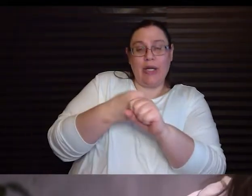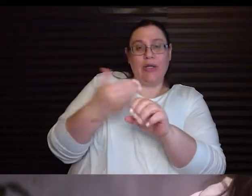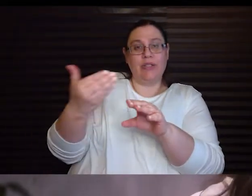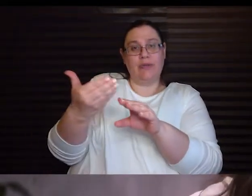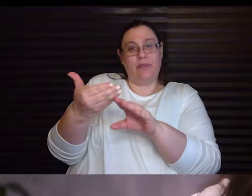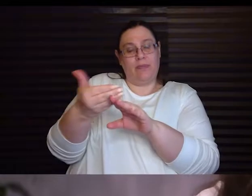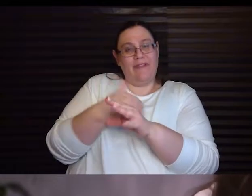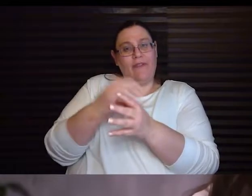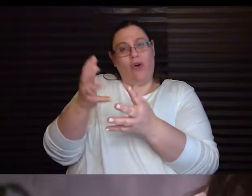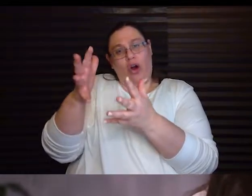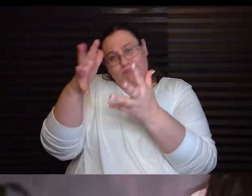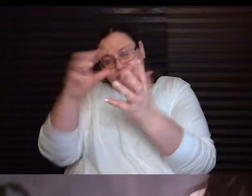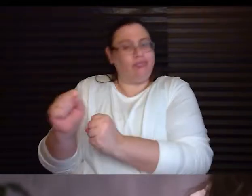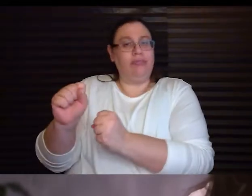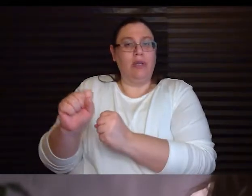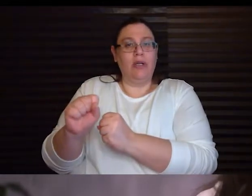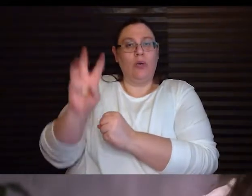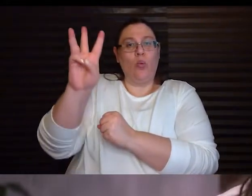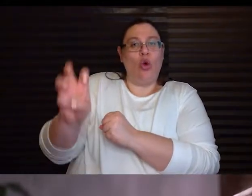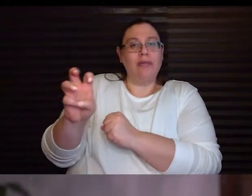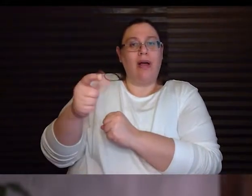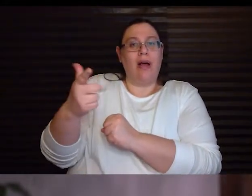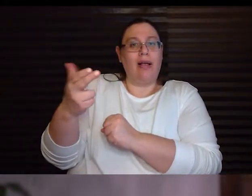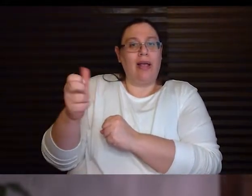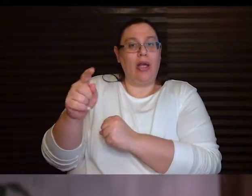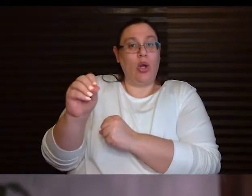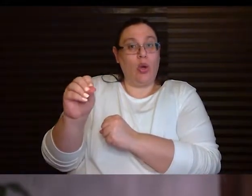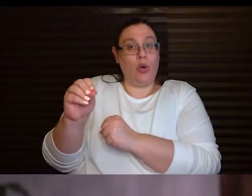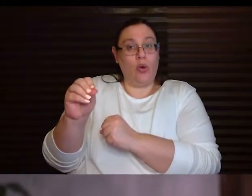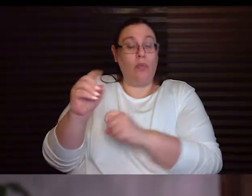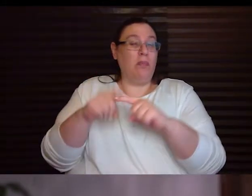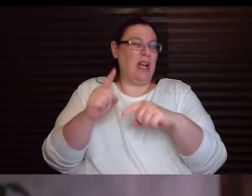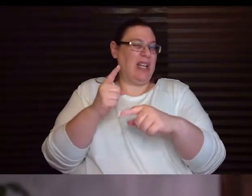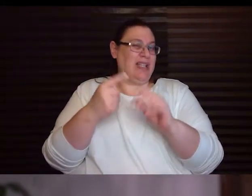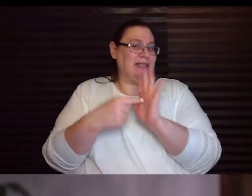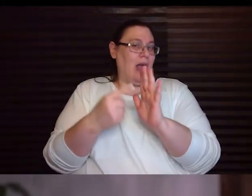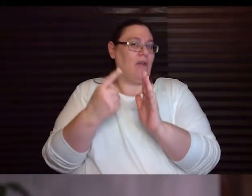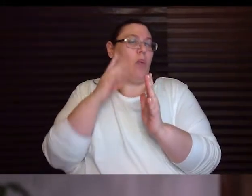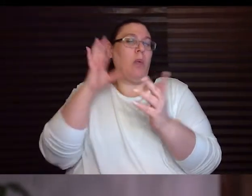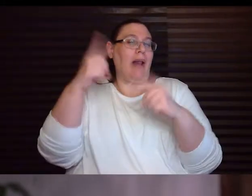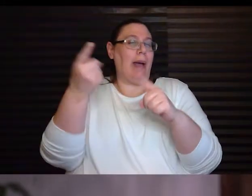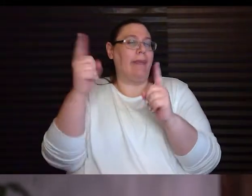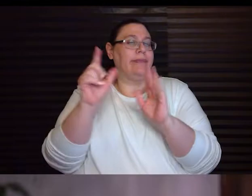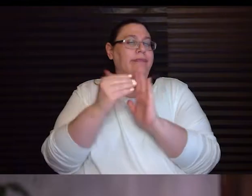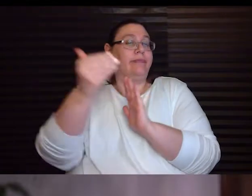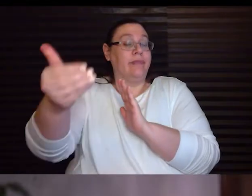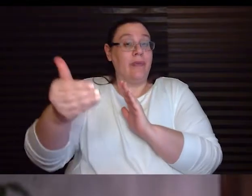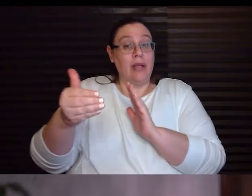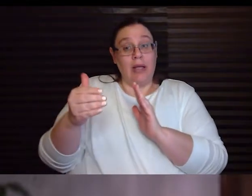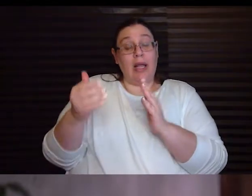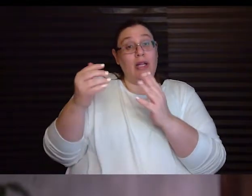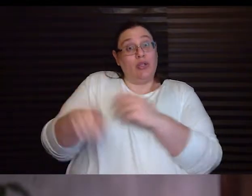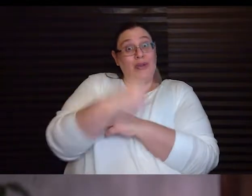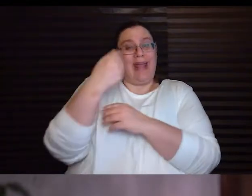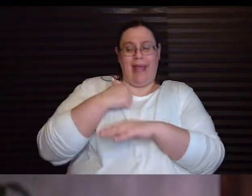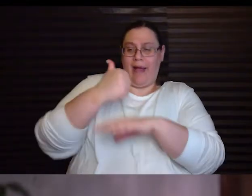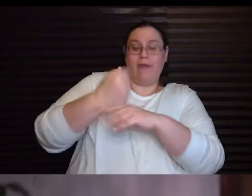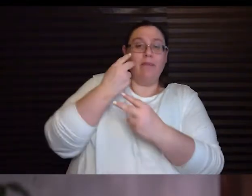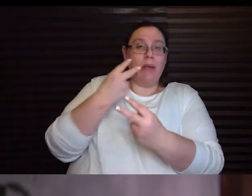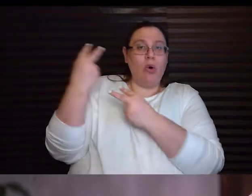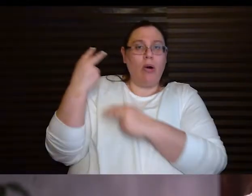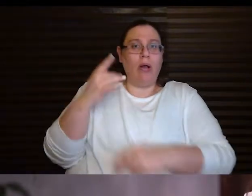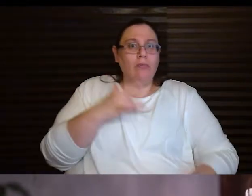liquidation of the Warsaw Ghetto. But it was a harbinger of what was to come. And the memorial that stands on that site today is